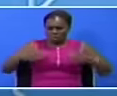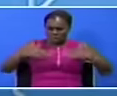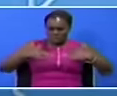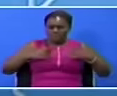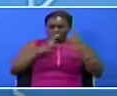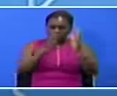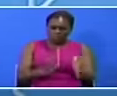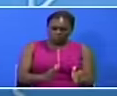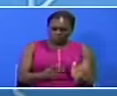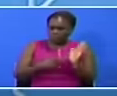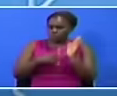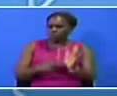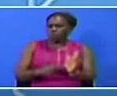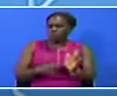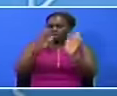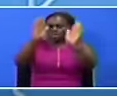drama from the county of Kisumu.